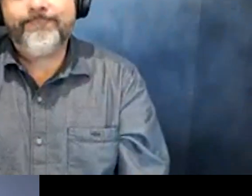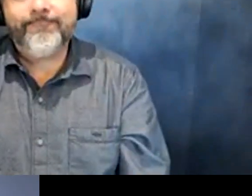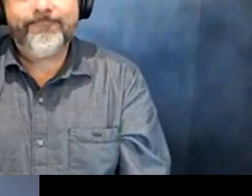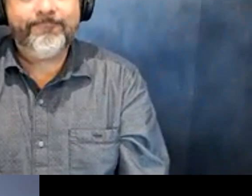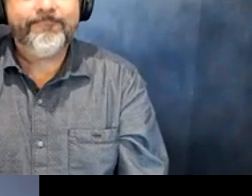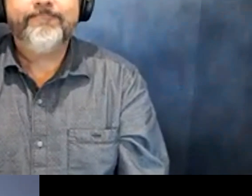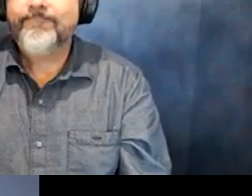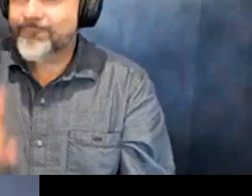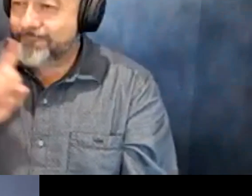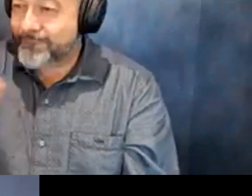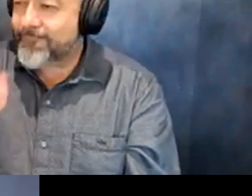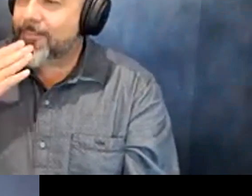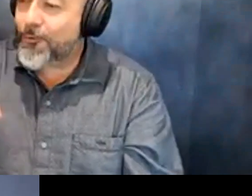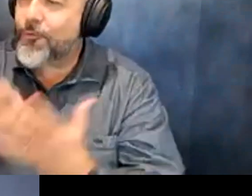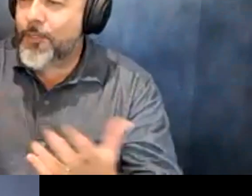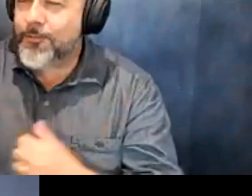Absolutely. Thank you so much.